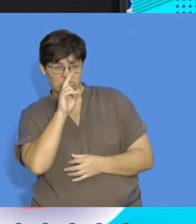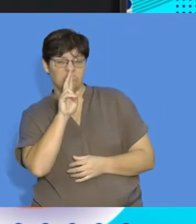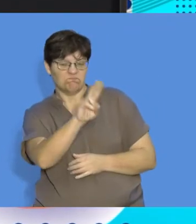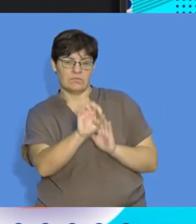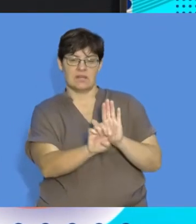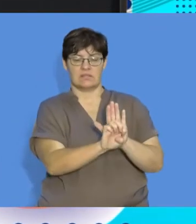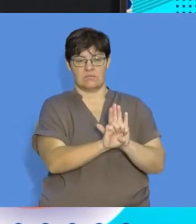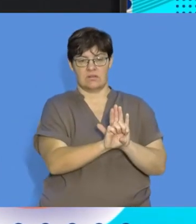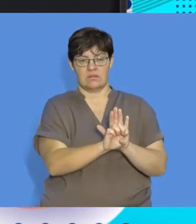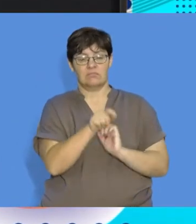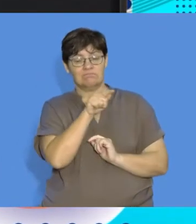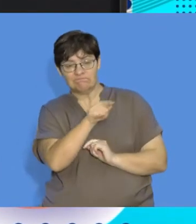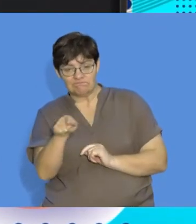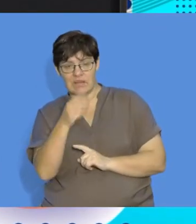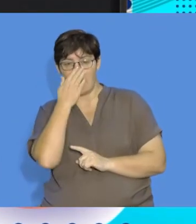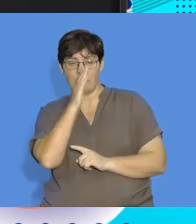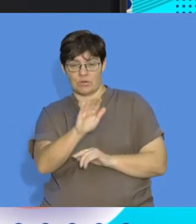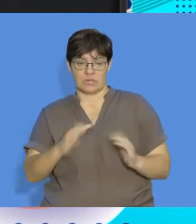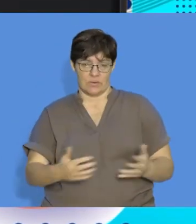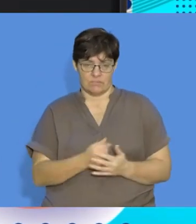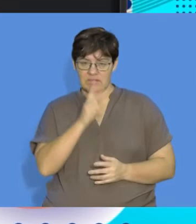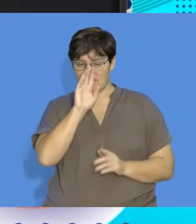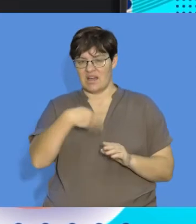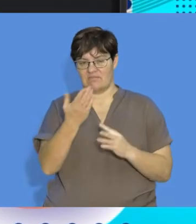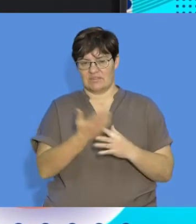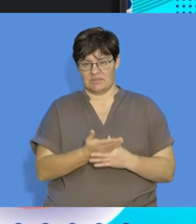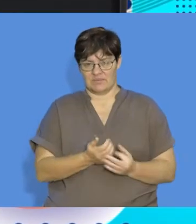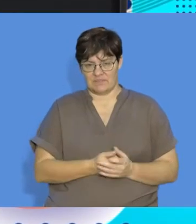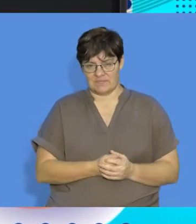of how to approach these types of circuits. See you after the break.